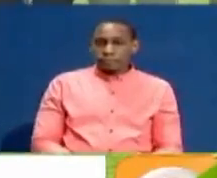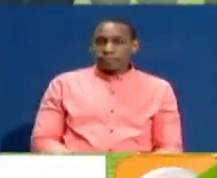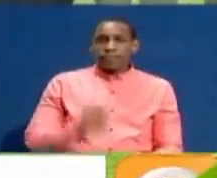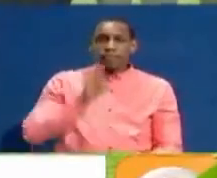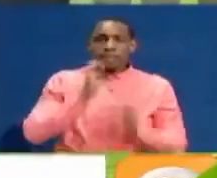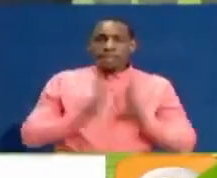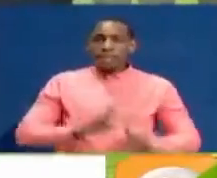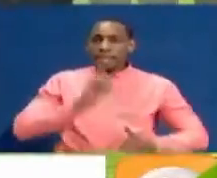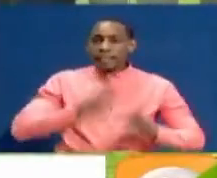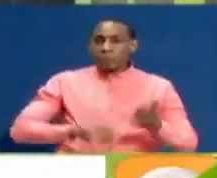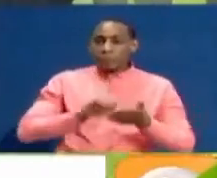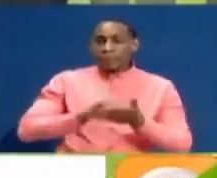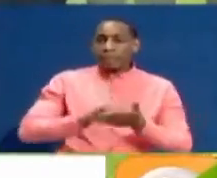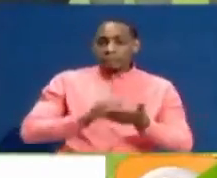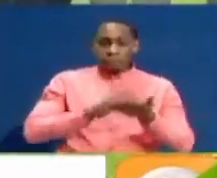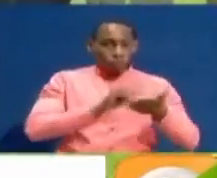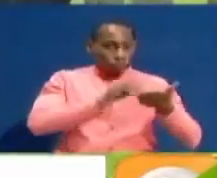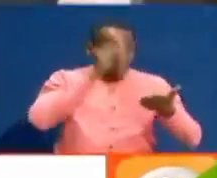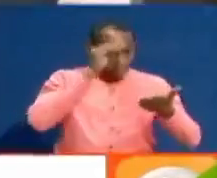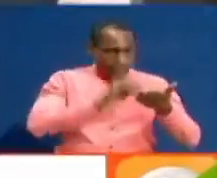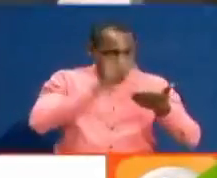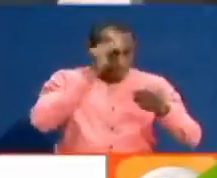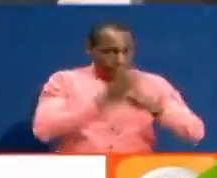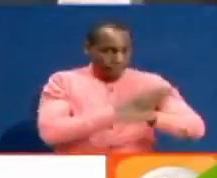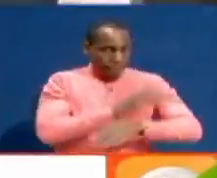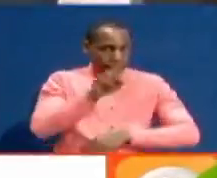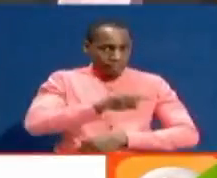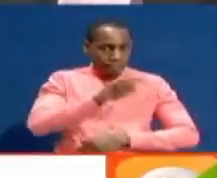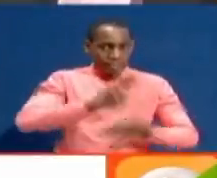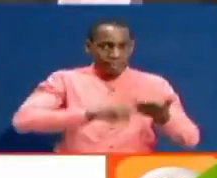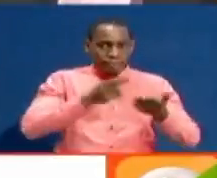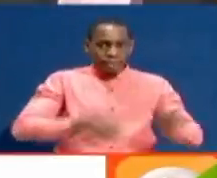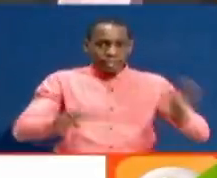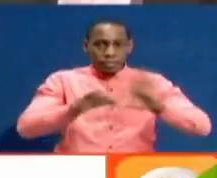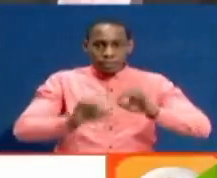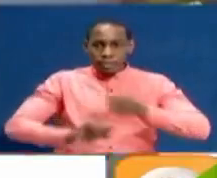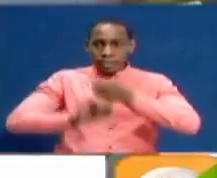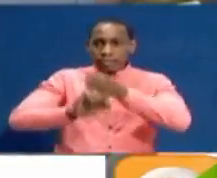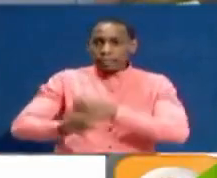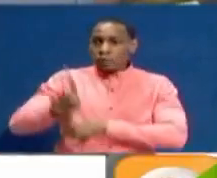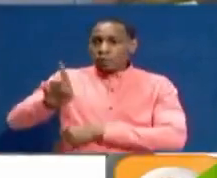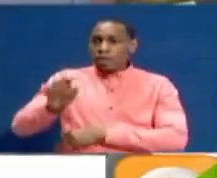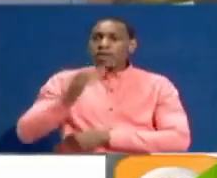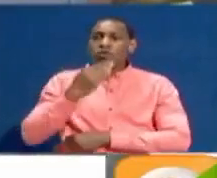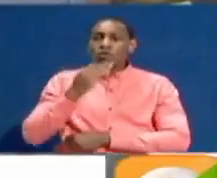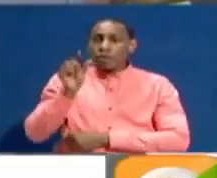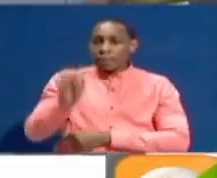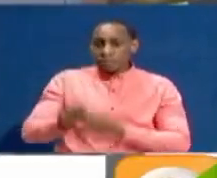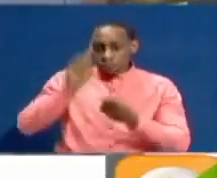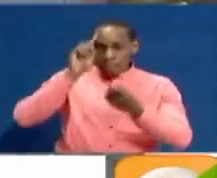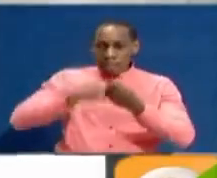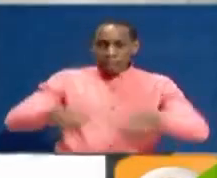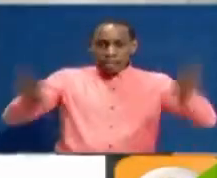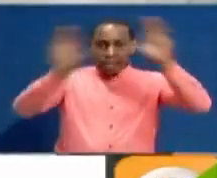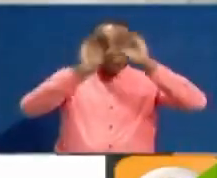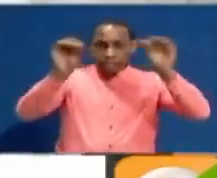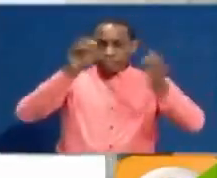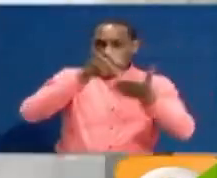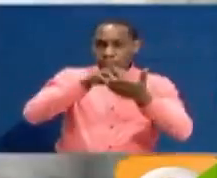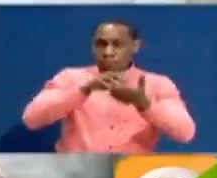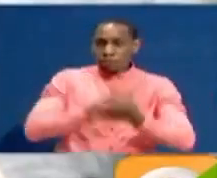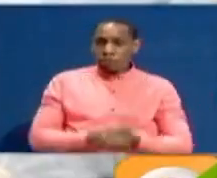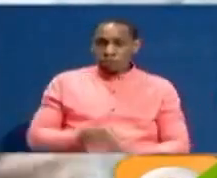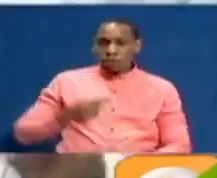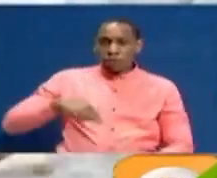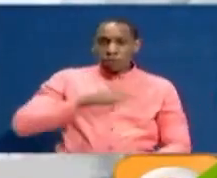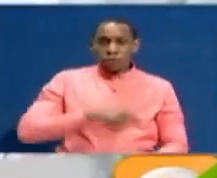The elders saying they have learned from past mistakes of failing to unite to support one of their own for the country's top job. We are